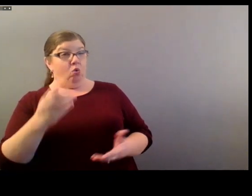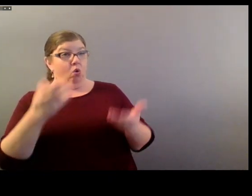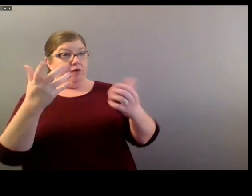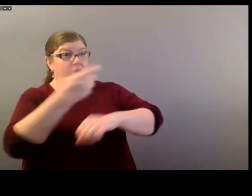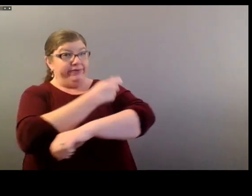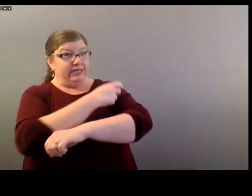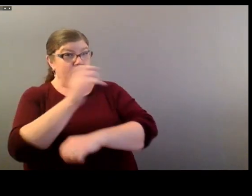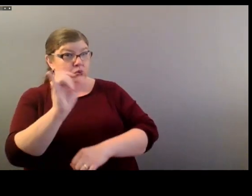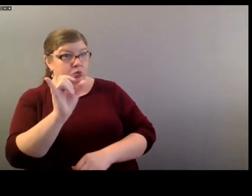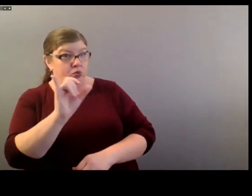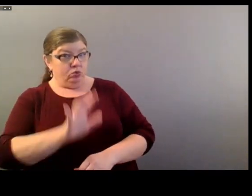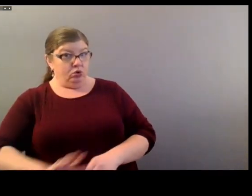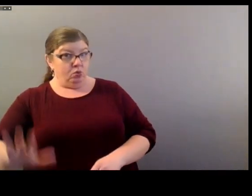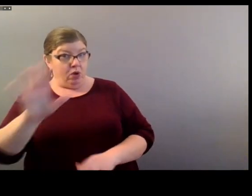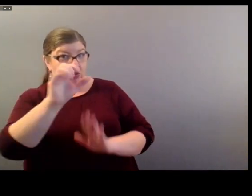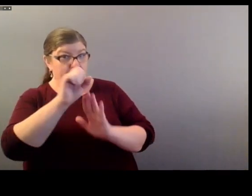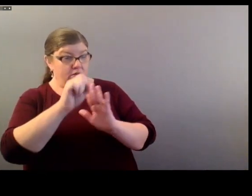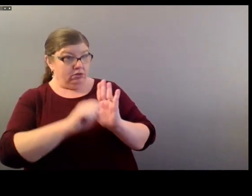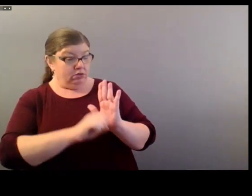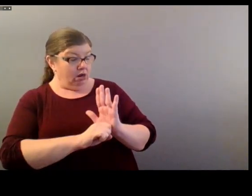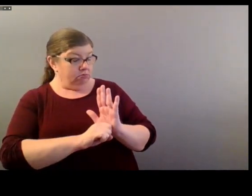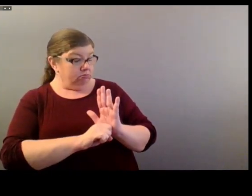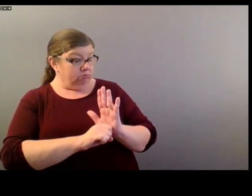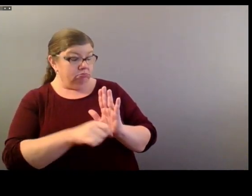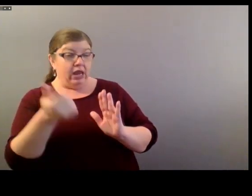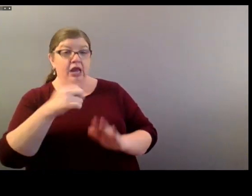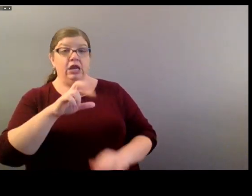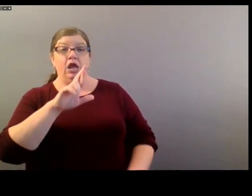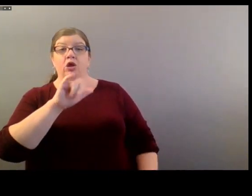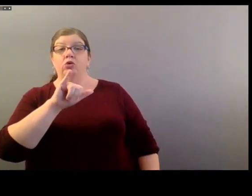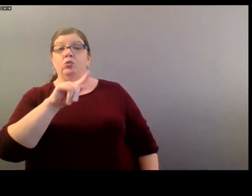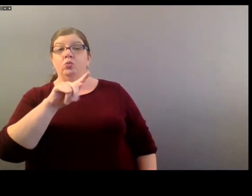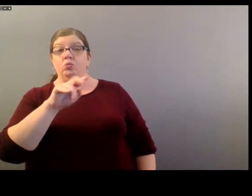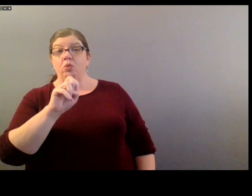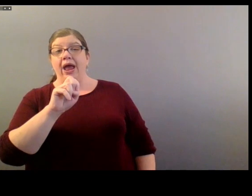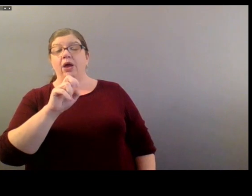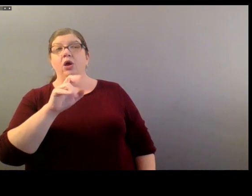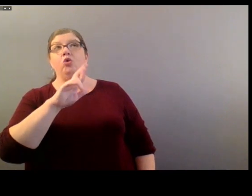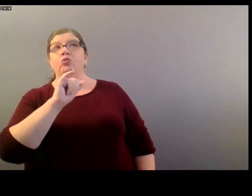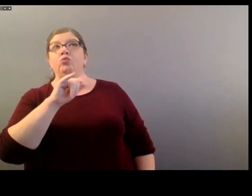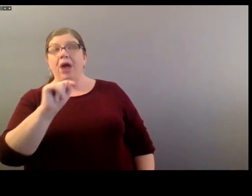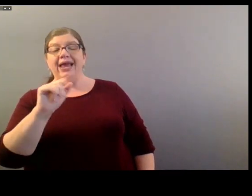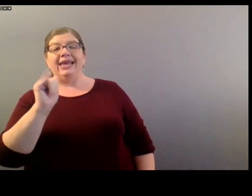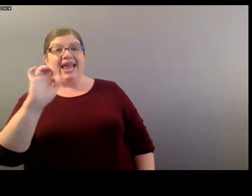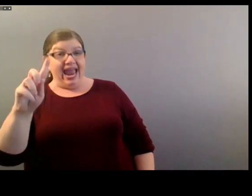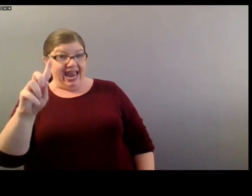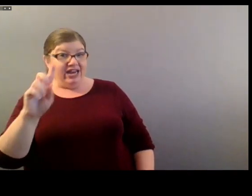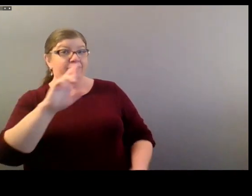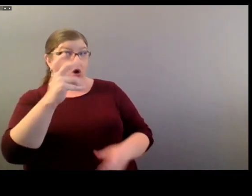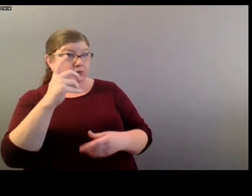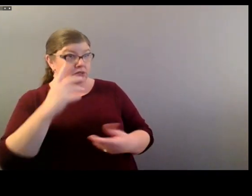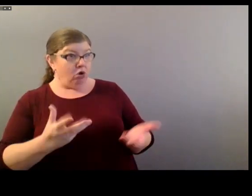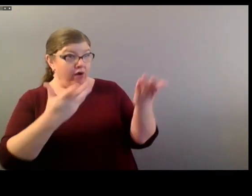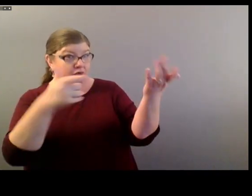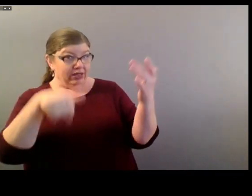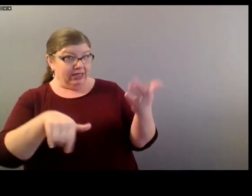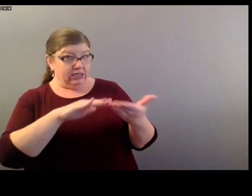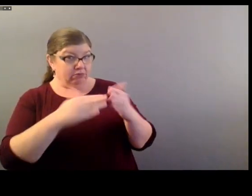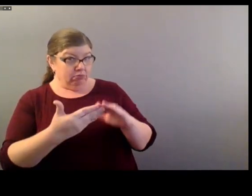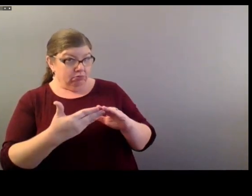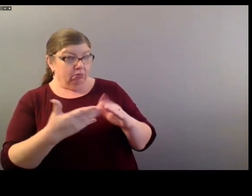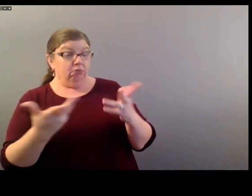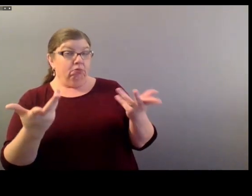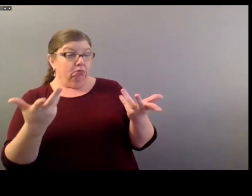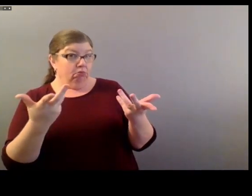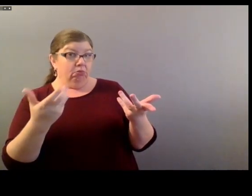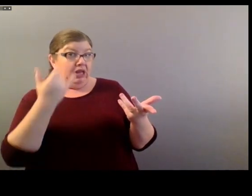state. Are there any Rite Aid pharmacies in our county doing that? And do they, if